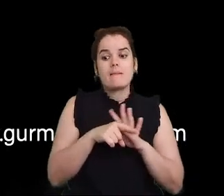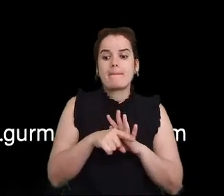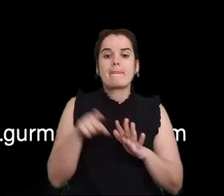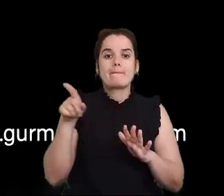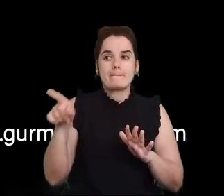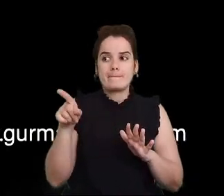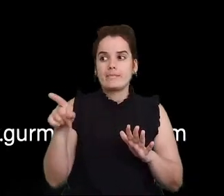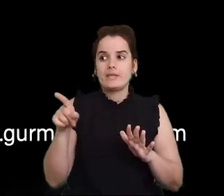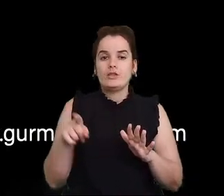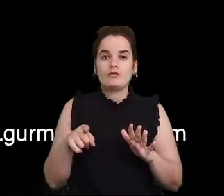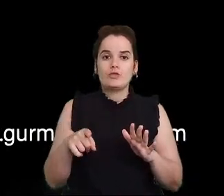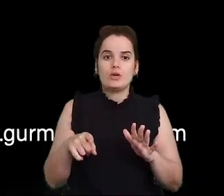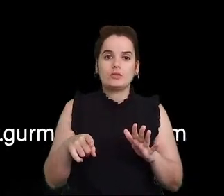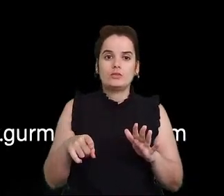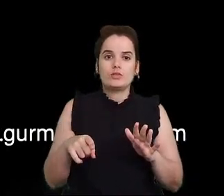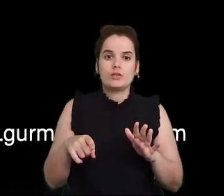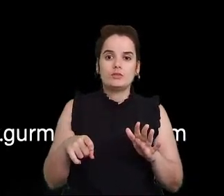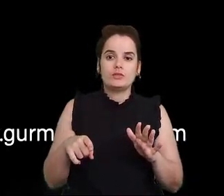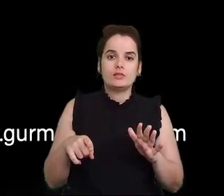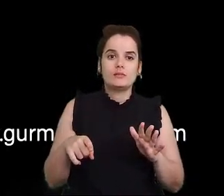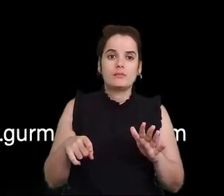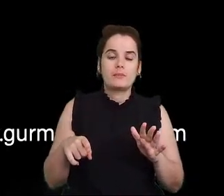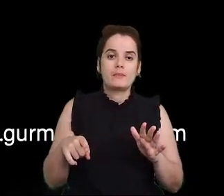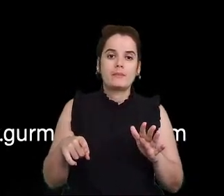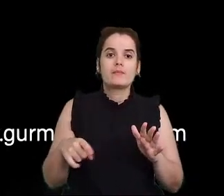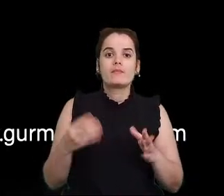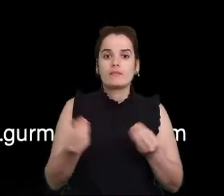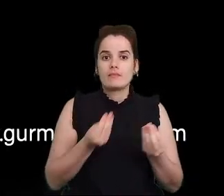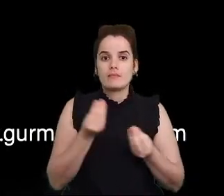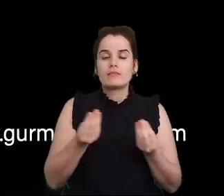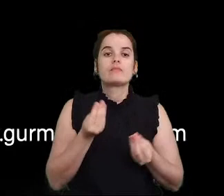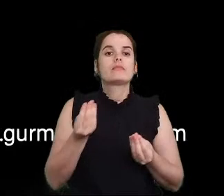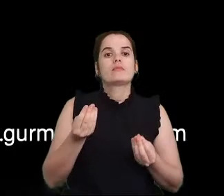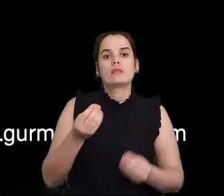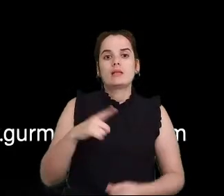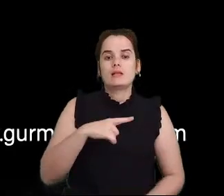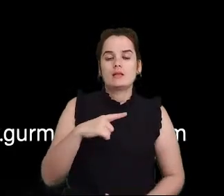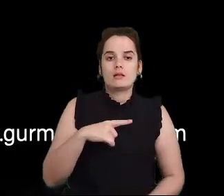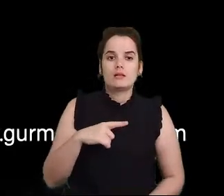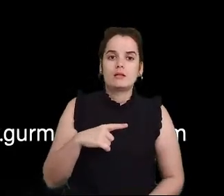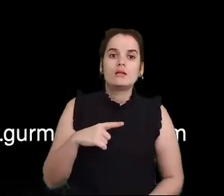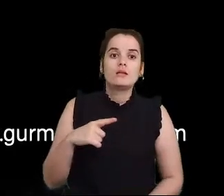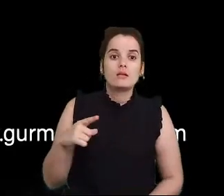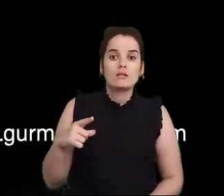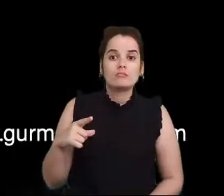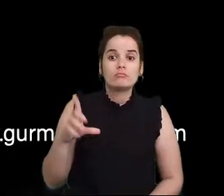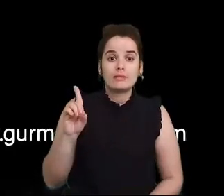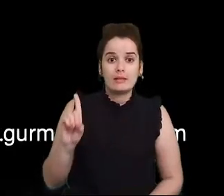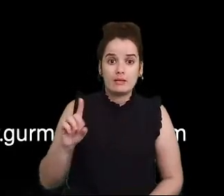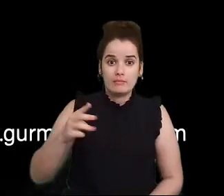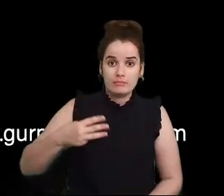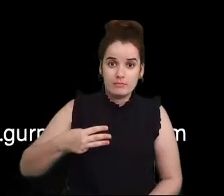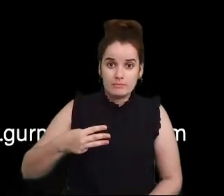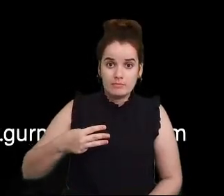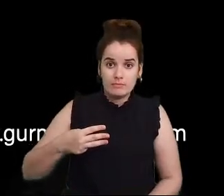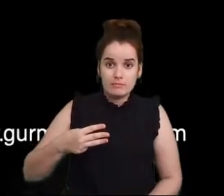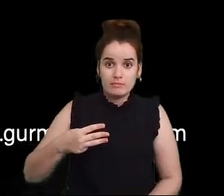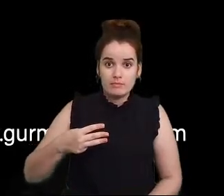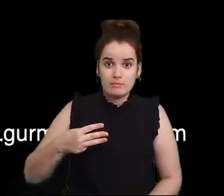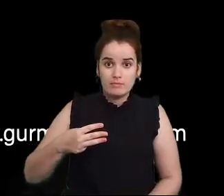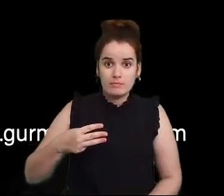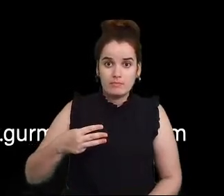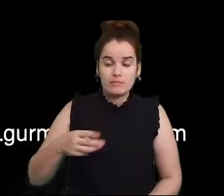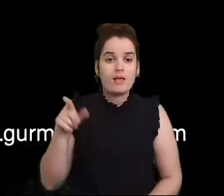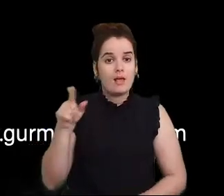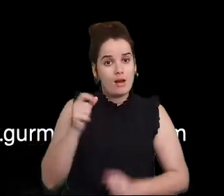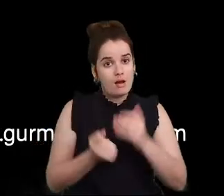of coding D3. He was a co-creator in ProtoViz, and ProtoViz is what